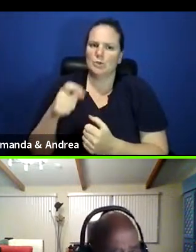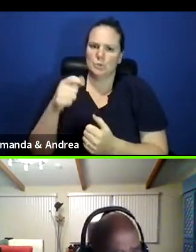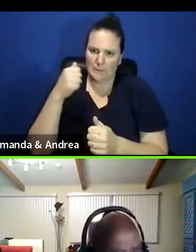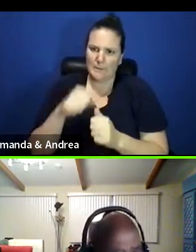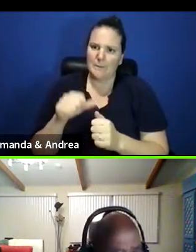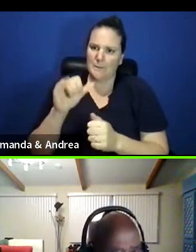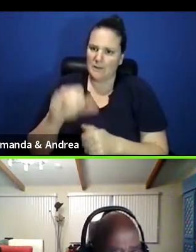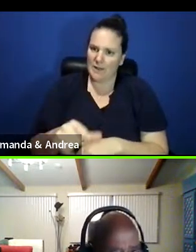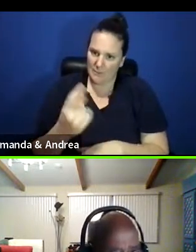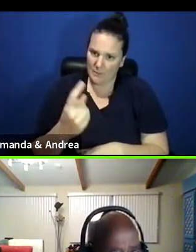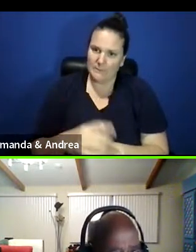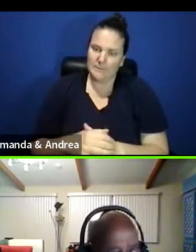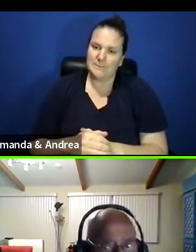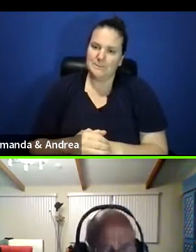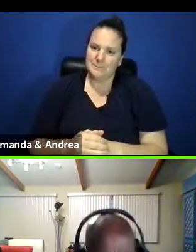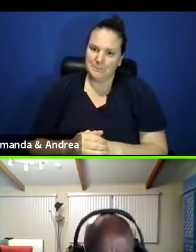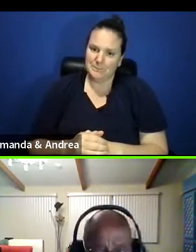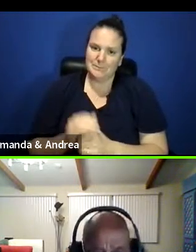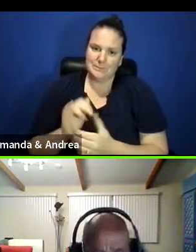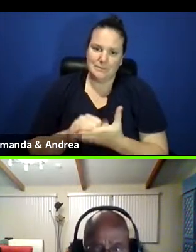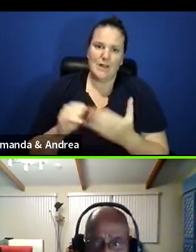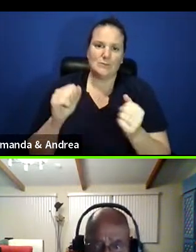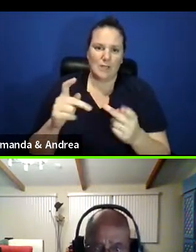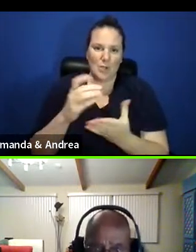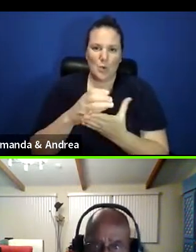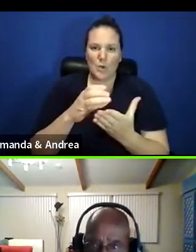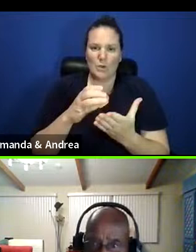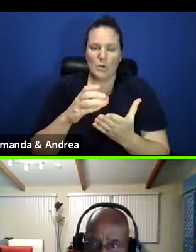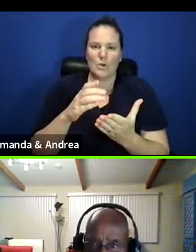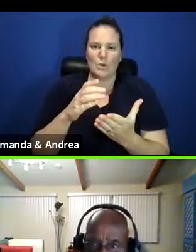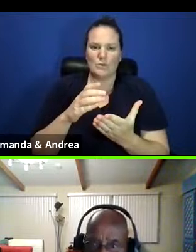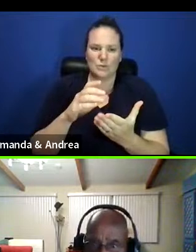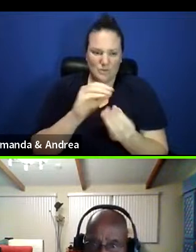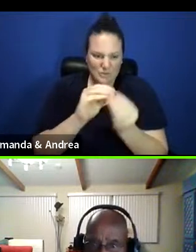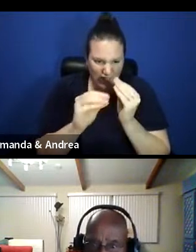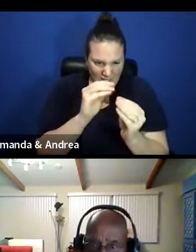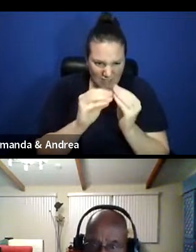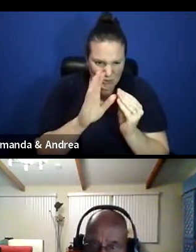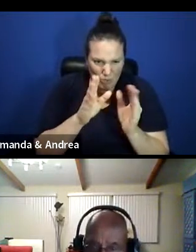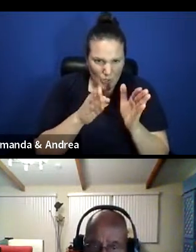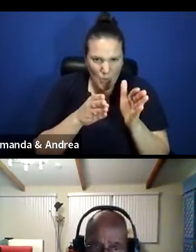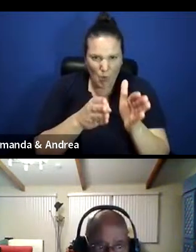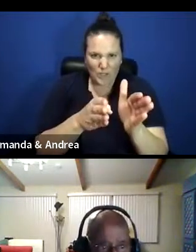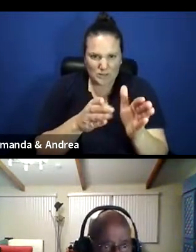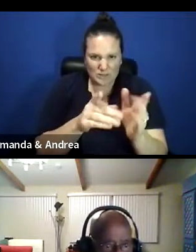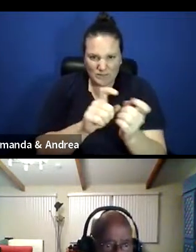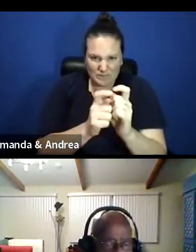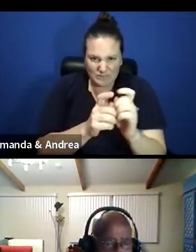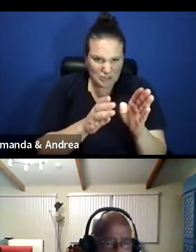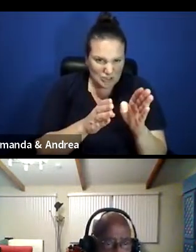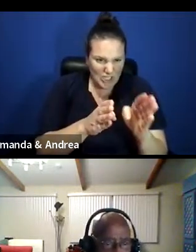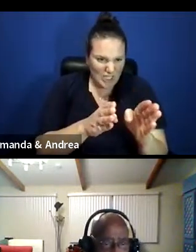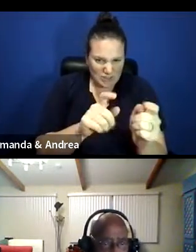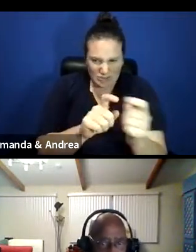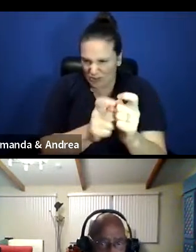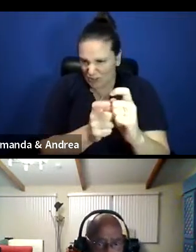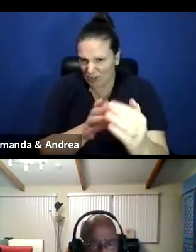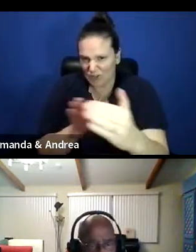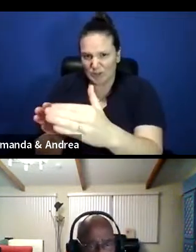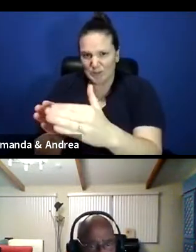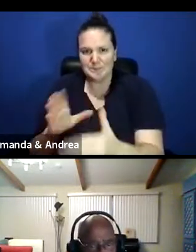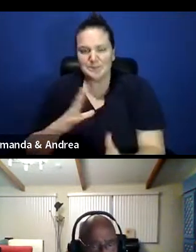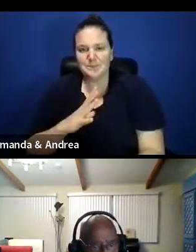that. It's okay to course correct. Thank you, Ed. I really appreciate that.